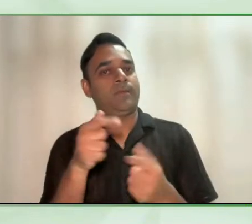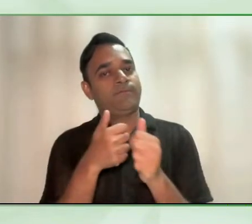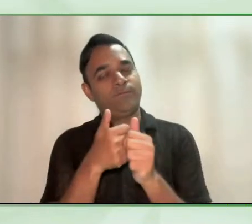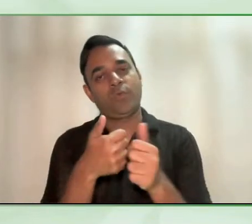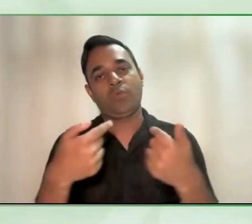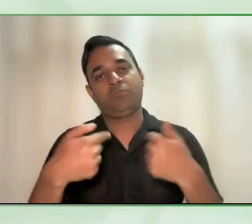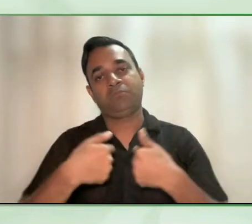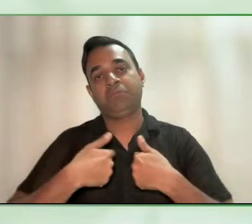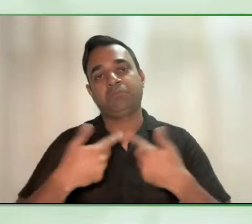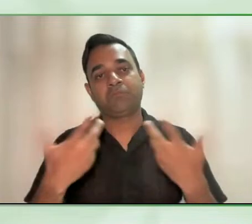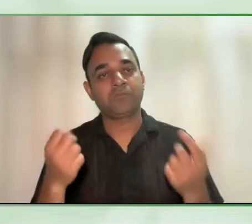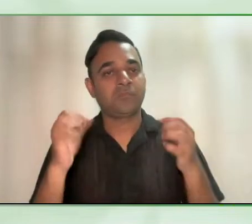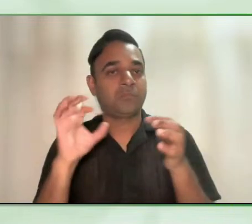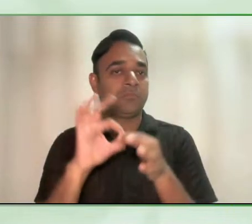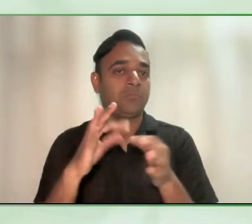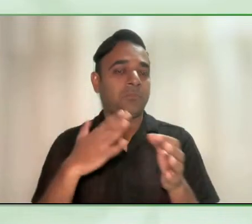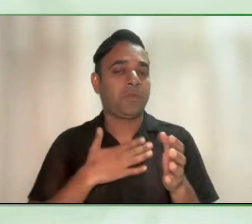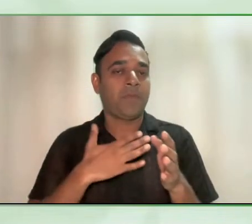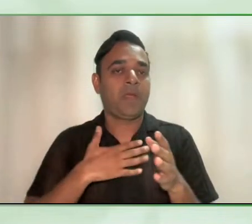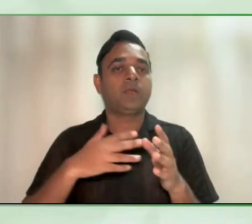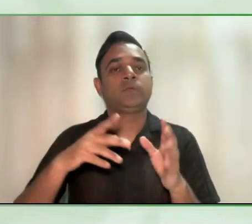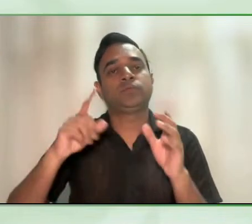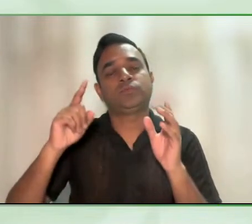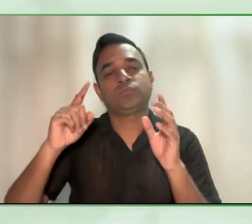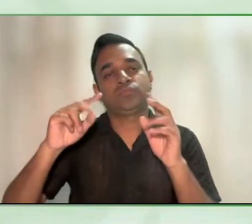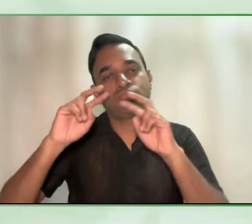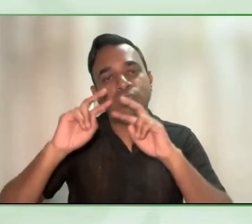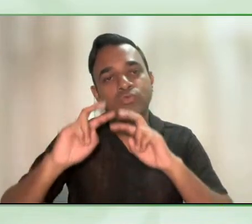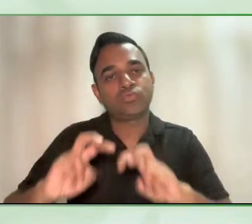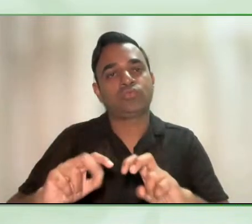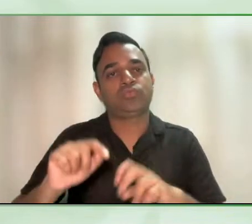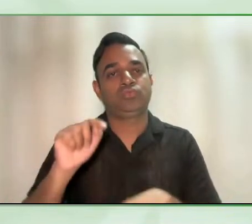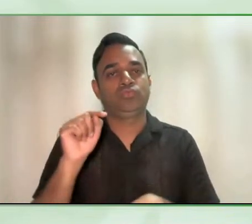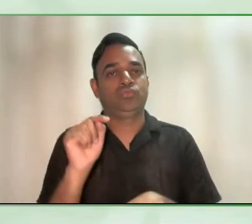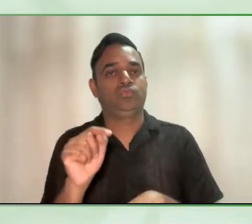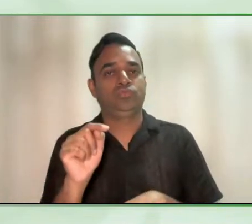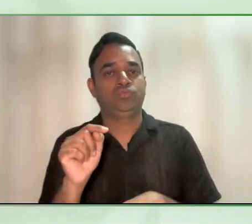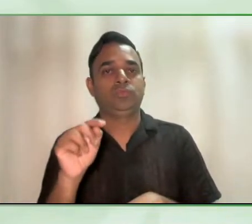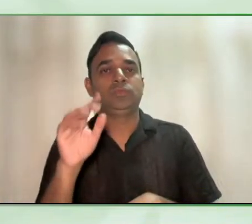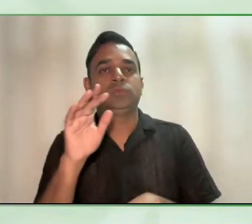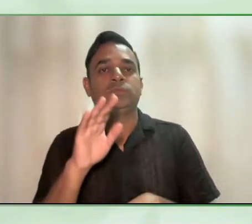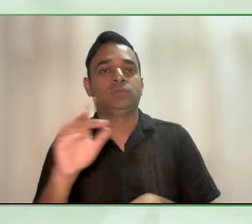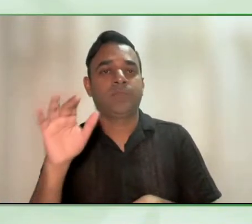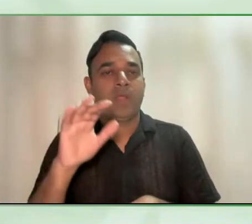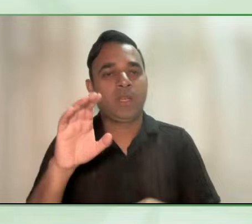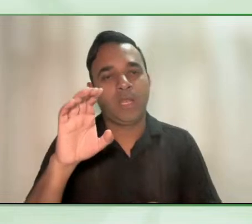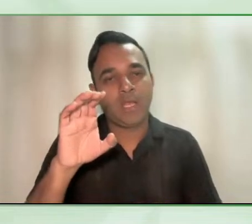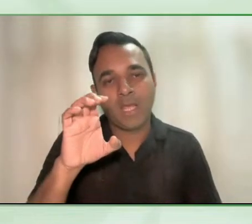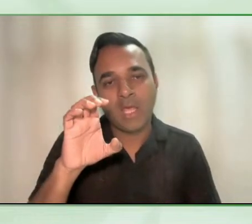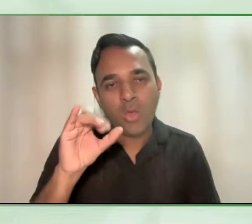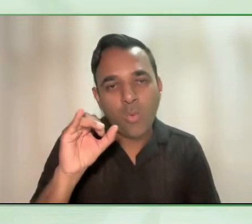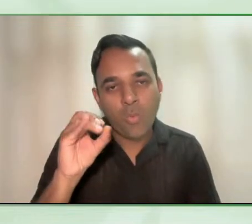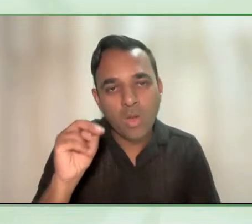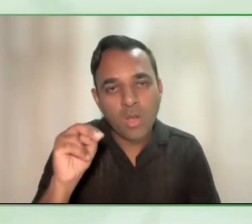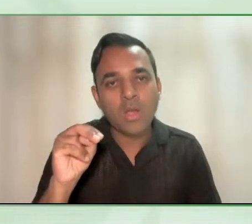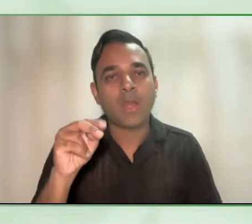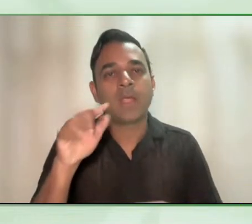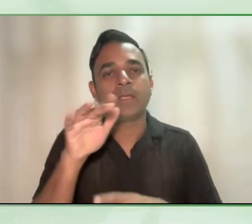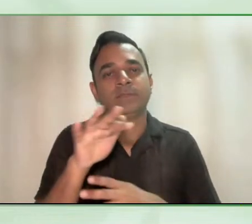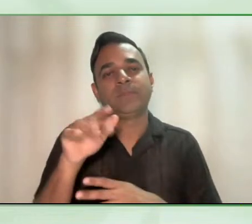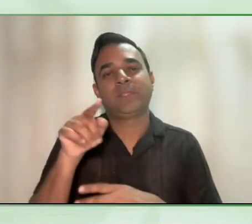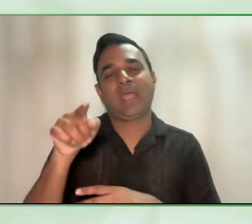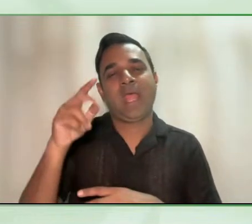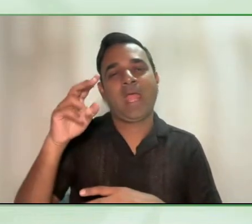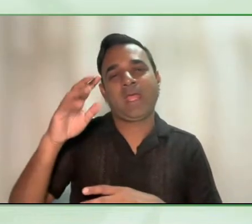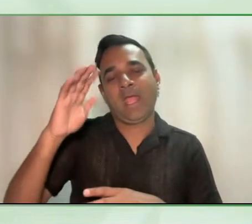I'm hoping to conclude that research project in between May and April next year, with results coming in the summer of next